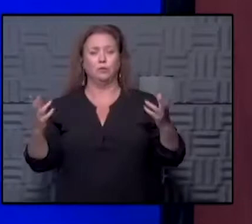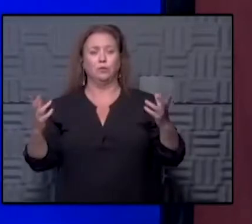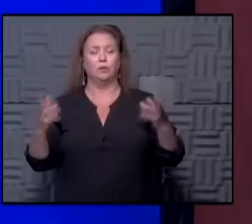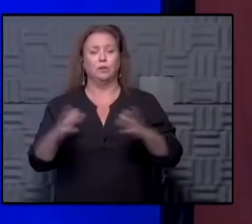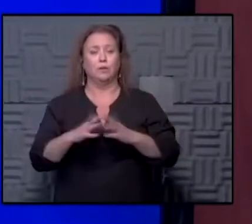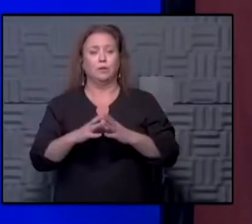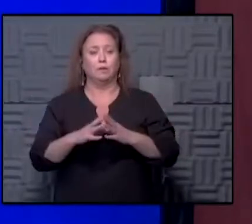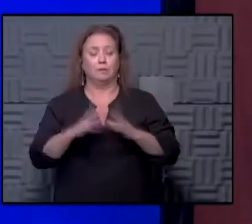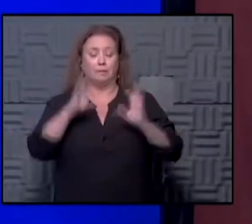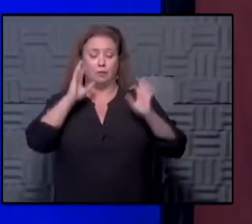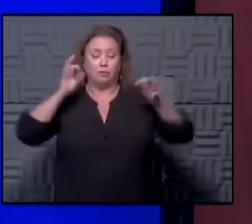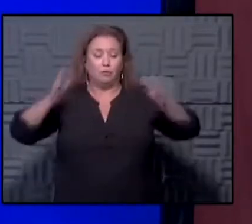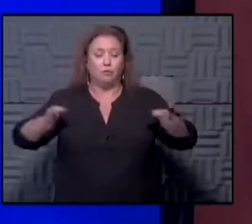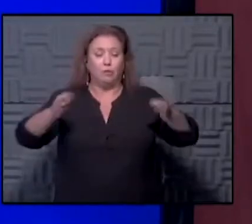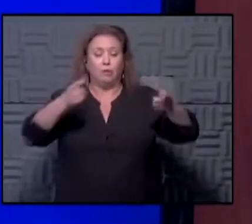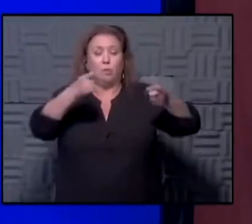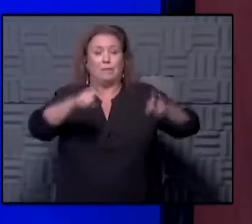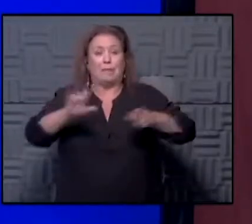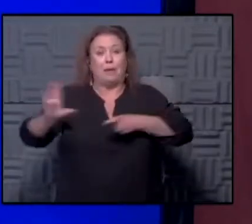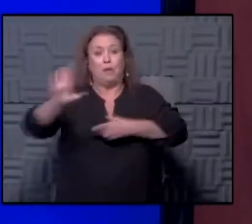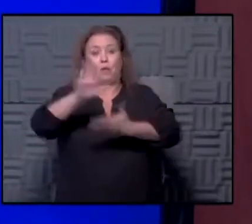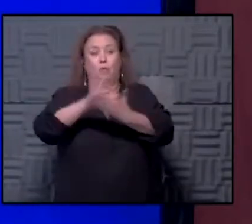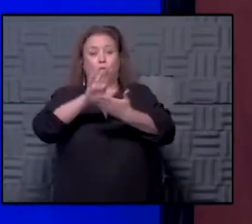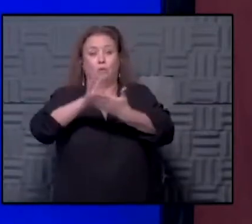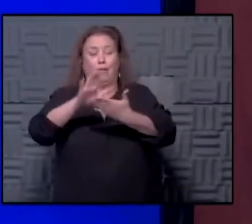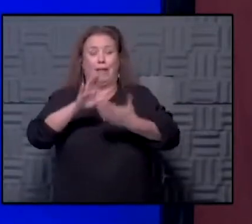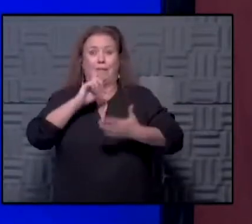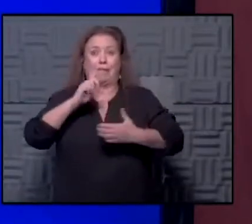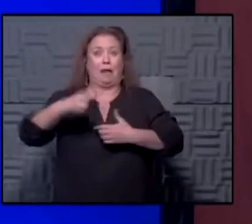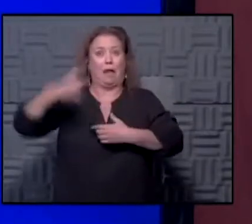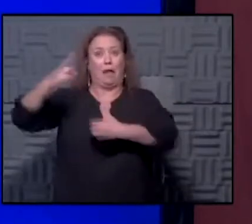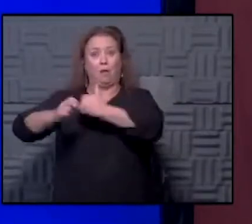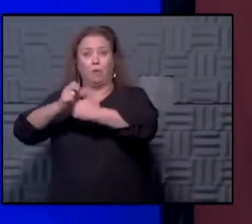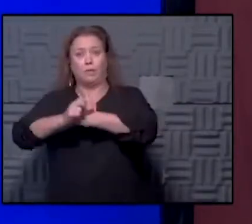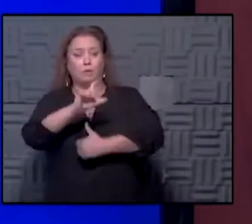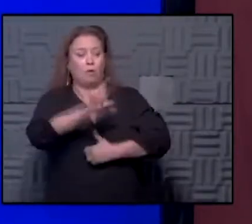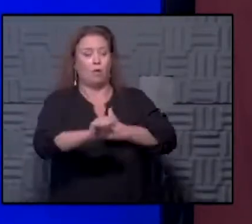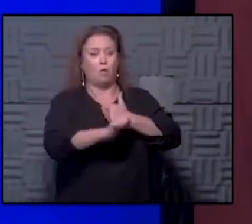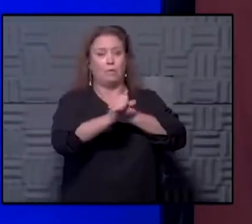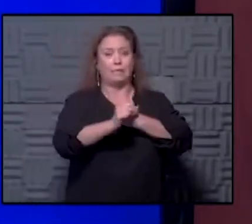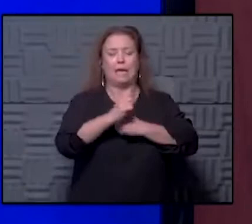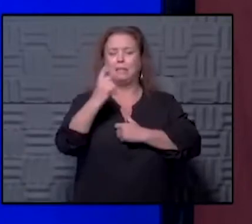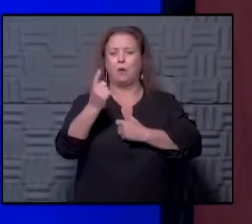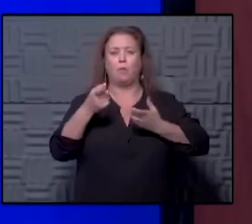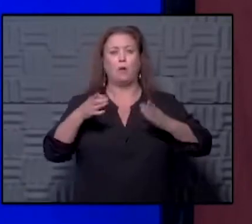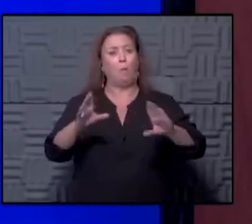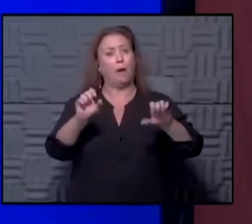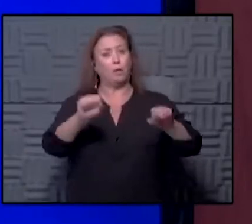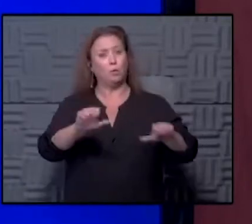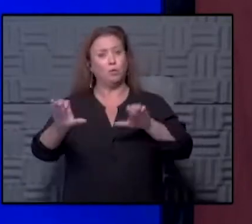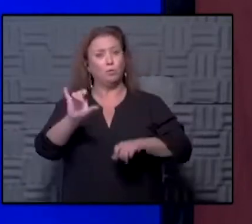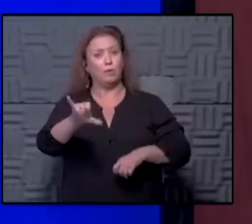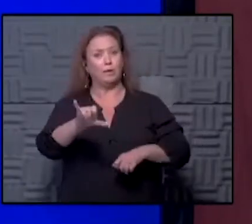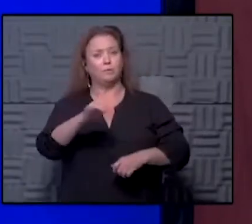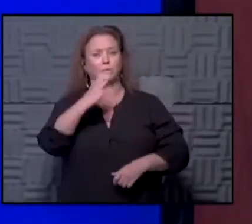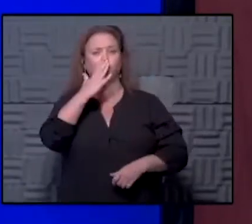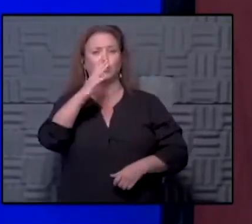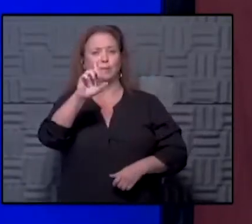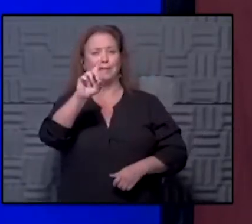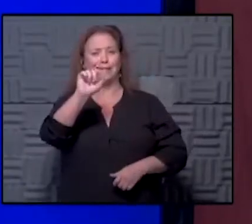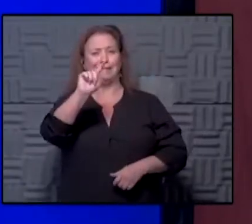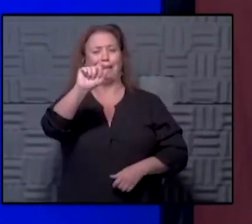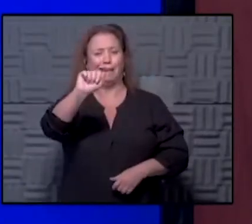determination is knowing what's going on inside your school and how much of a risk it is. And the only way you can do that is with good data. And I think that, and